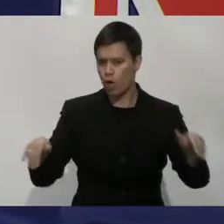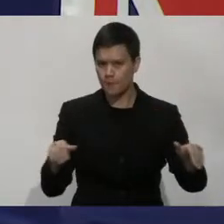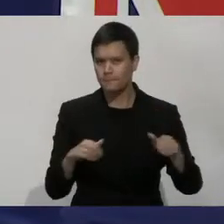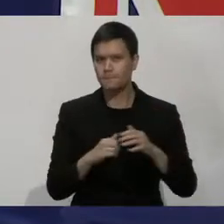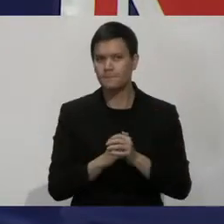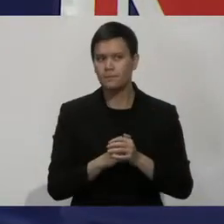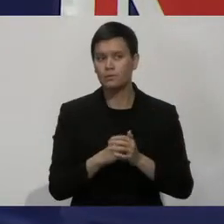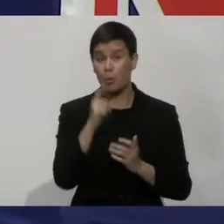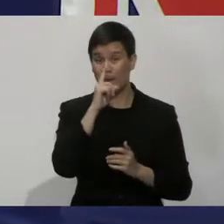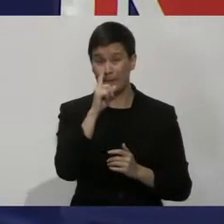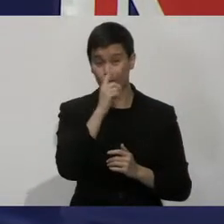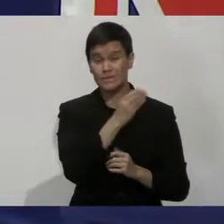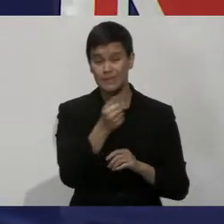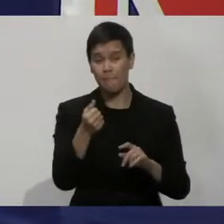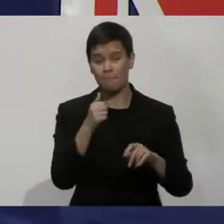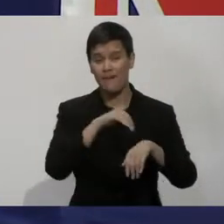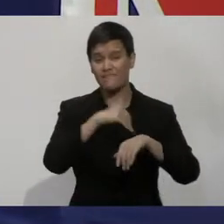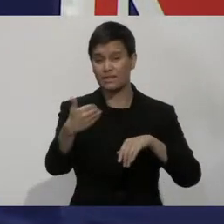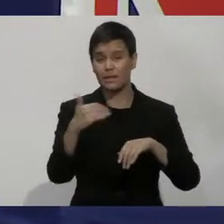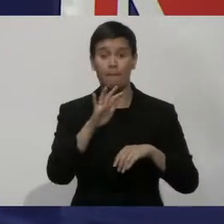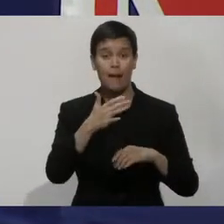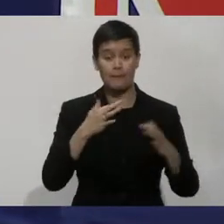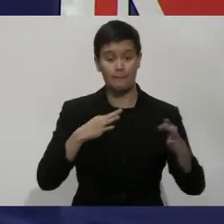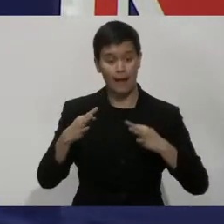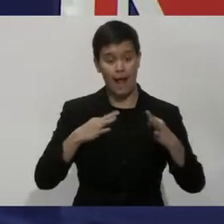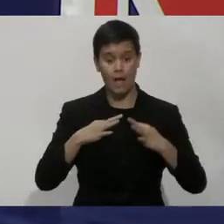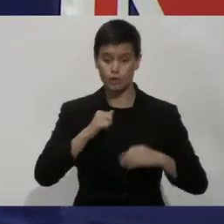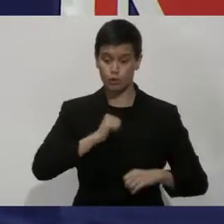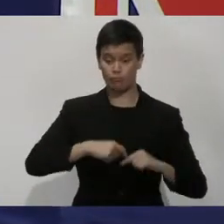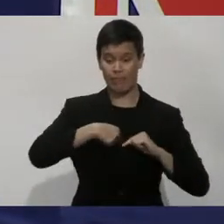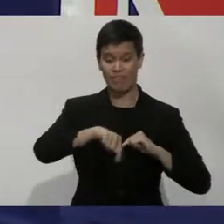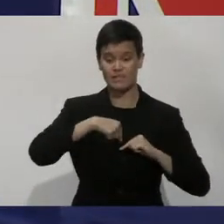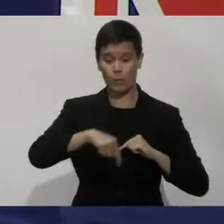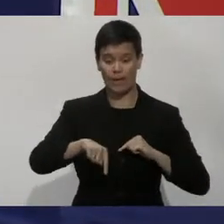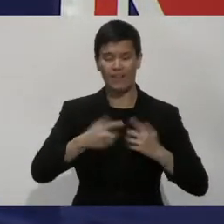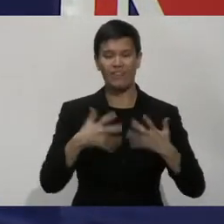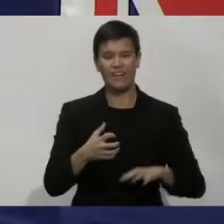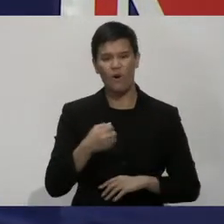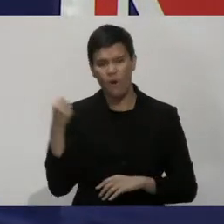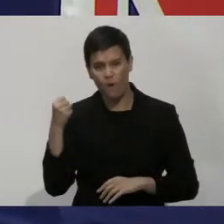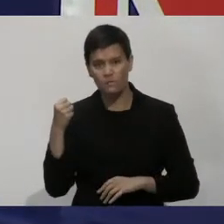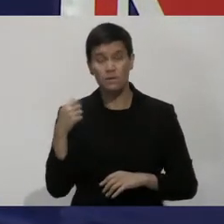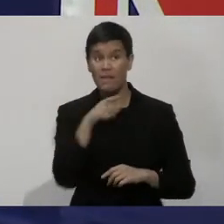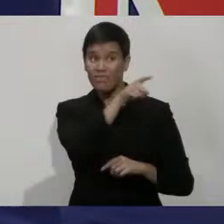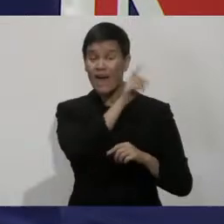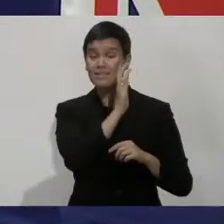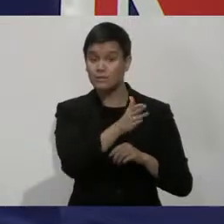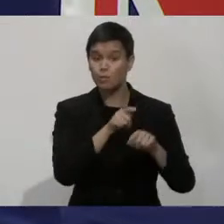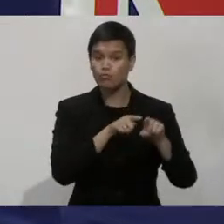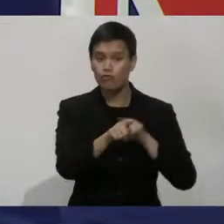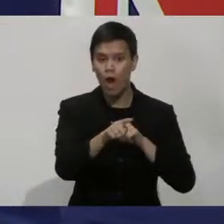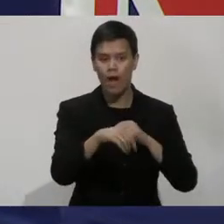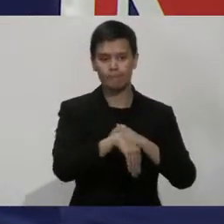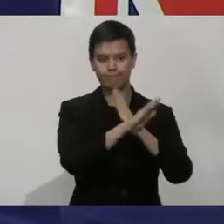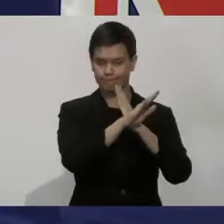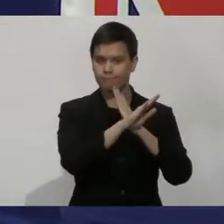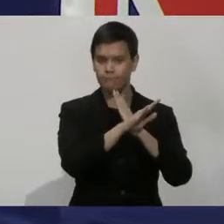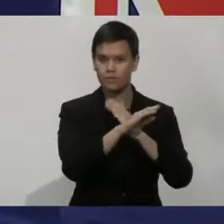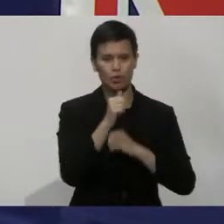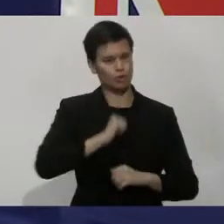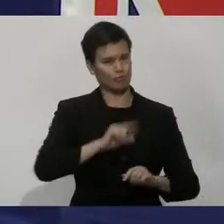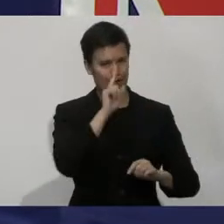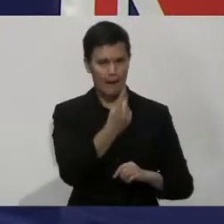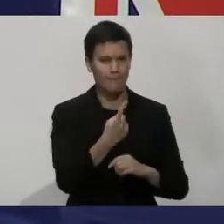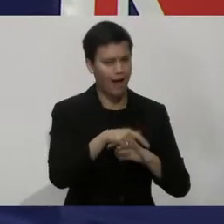affected this week for the surgery per se, but they were still doing as many outpatient appointments as possible virtually. Okay.